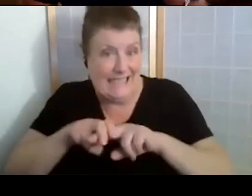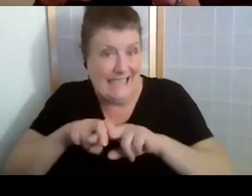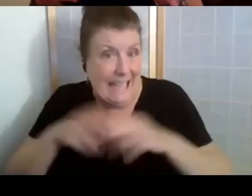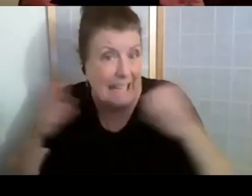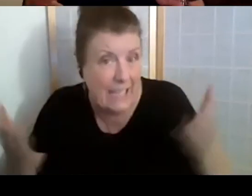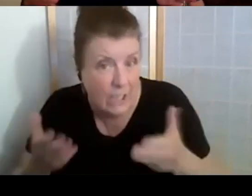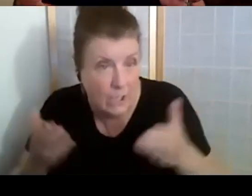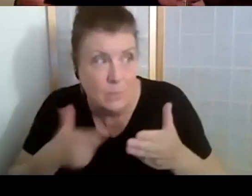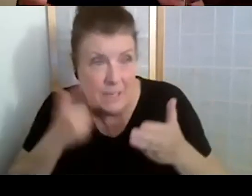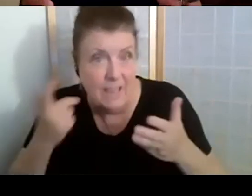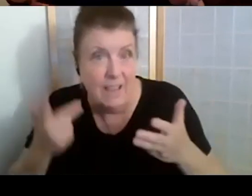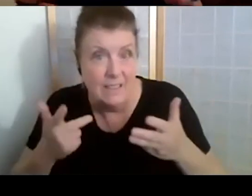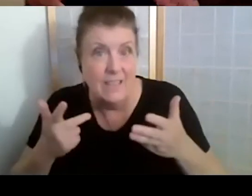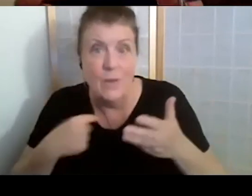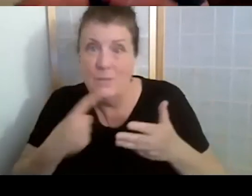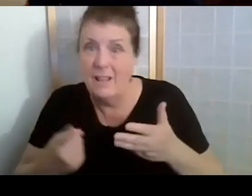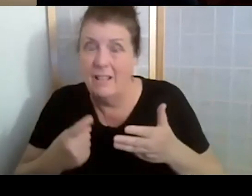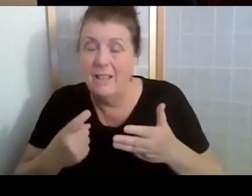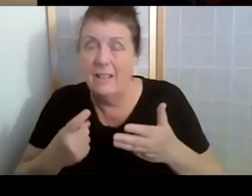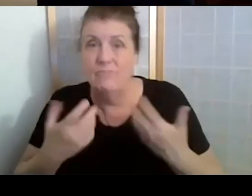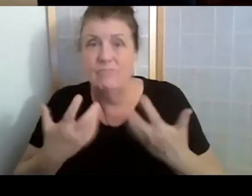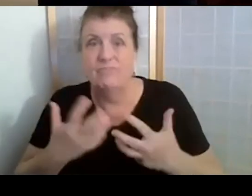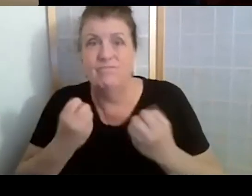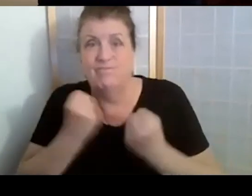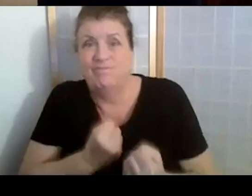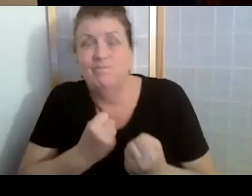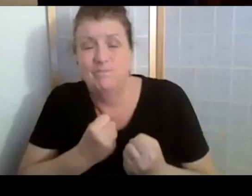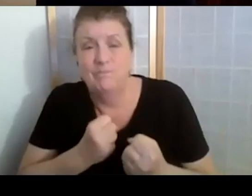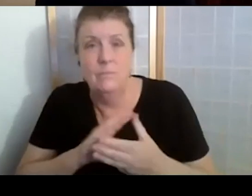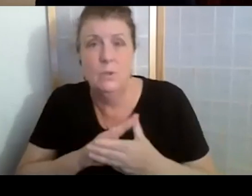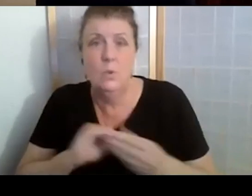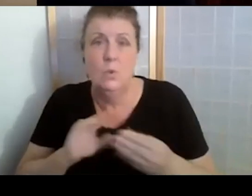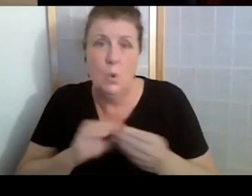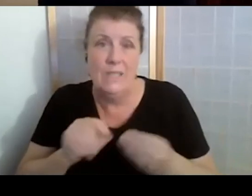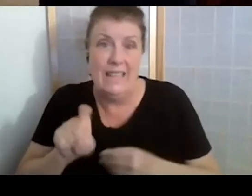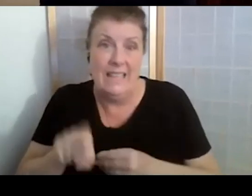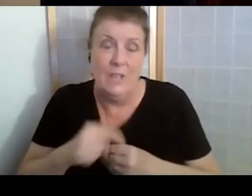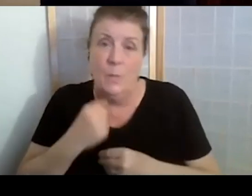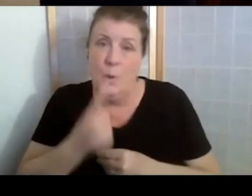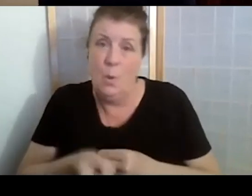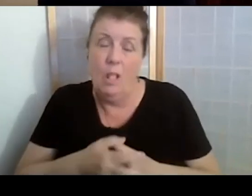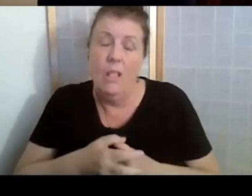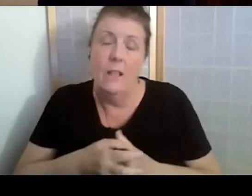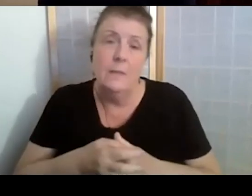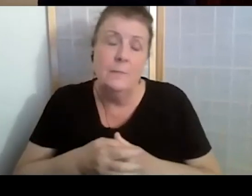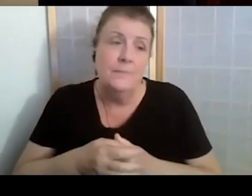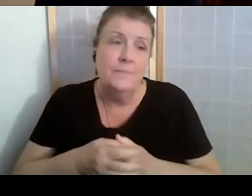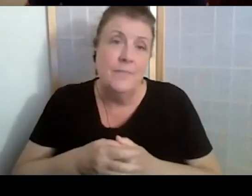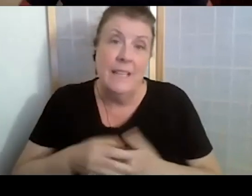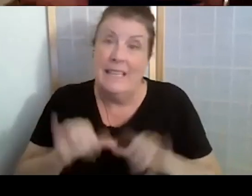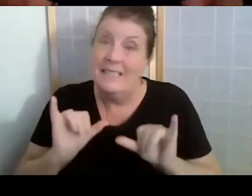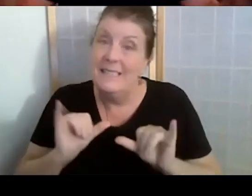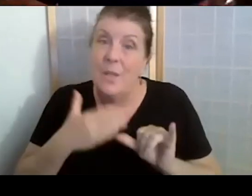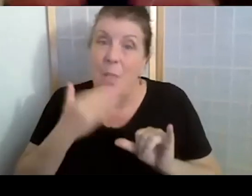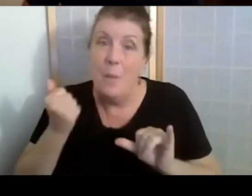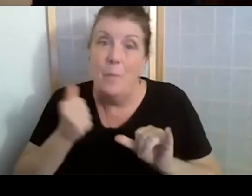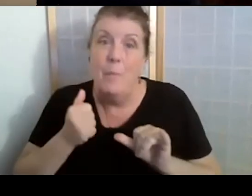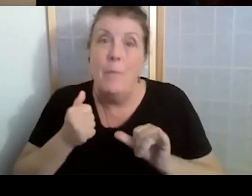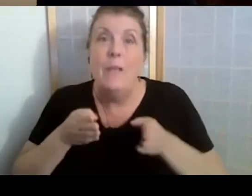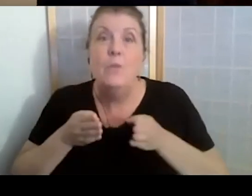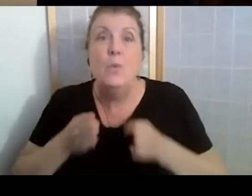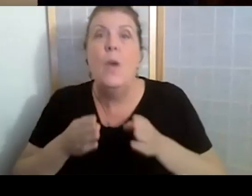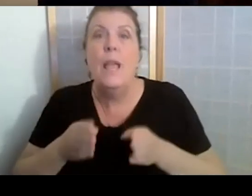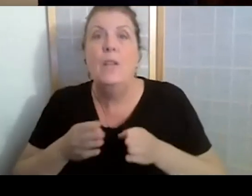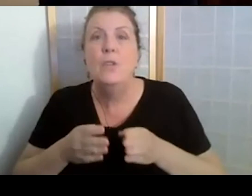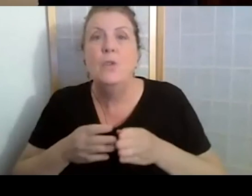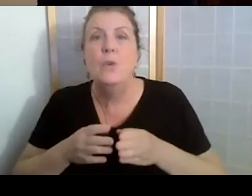this, and they do so through the vessel of a television show. Right. It's still the best way to aggregate a collective